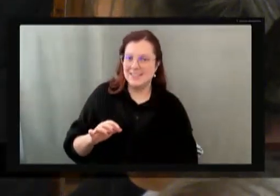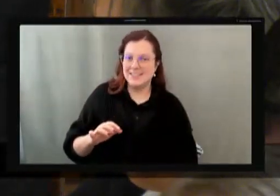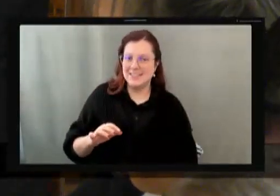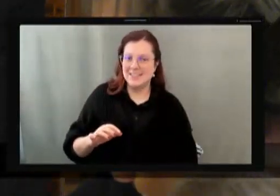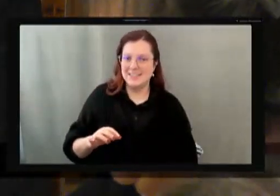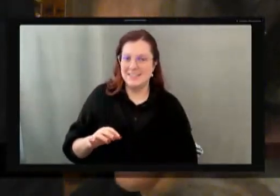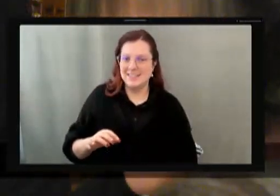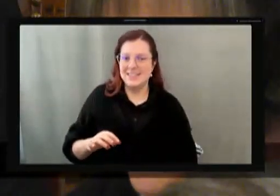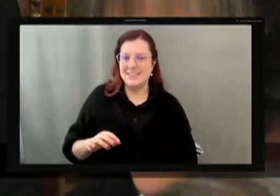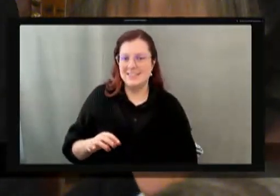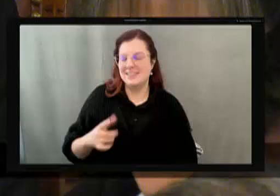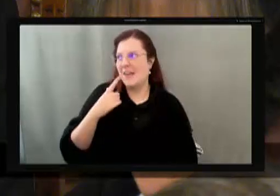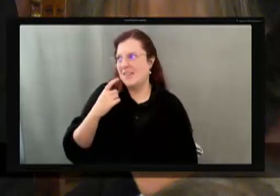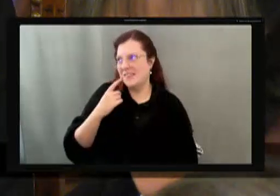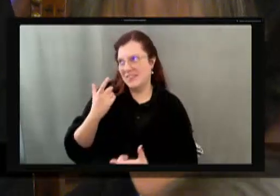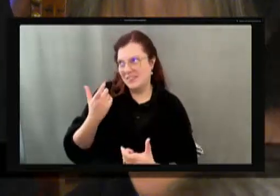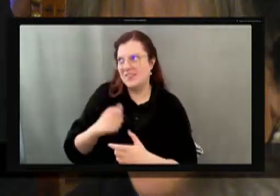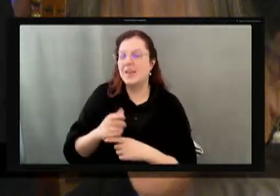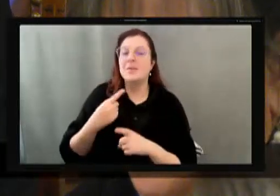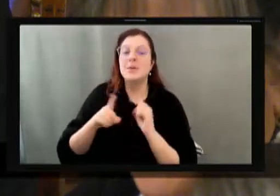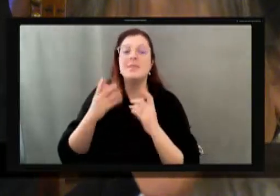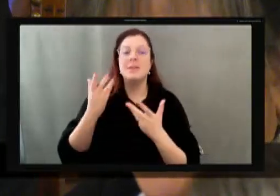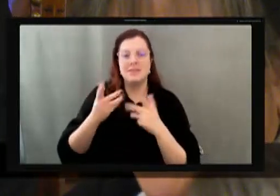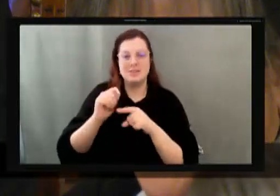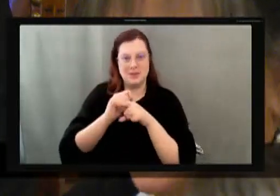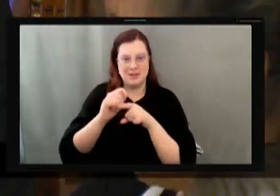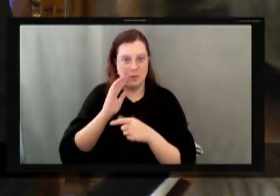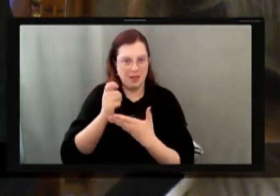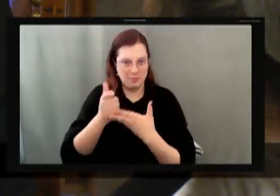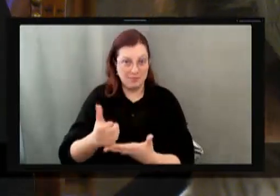Maybe some of this training can help with that.